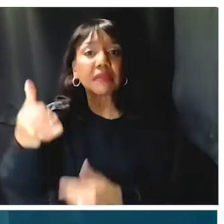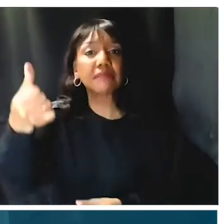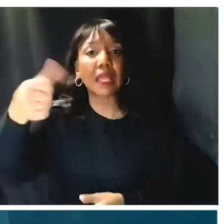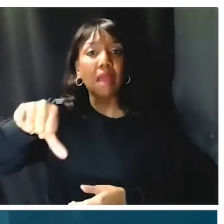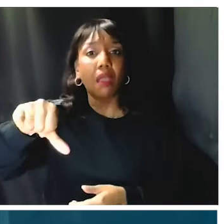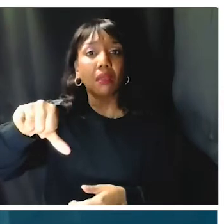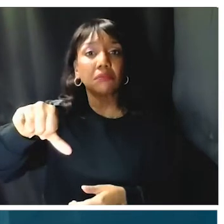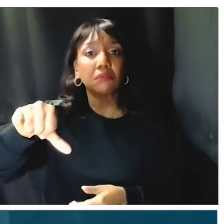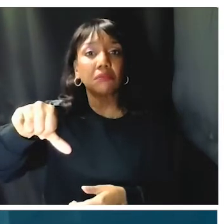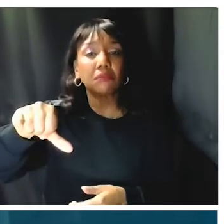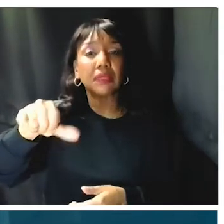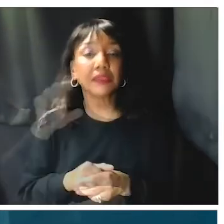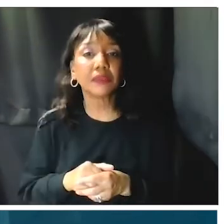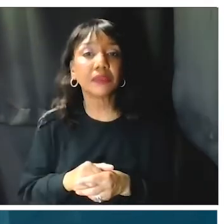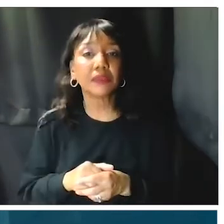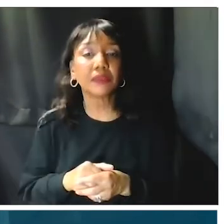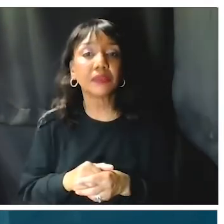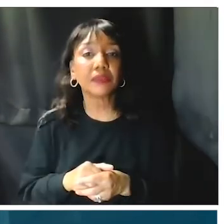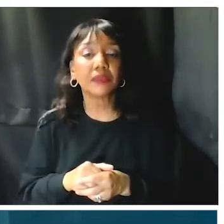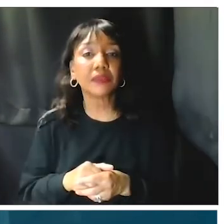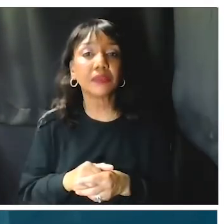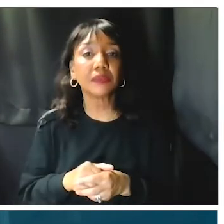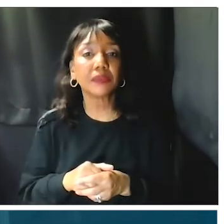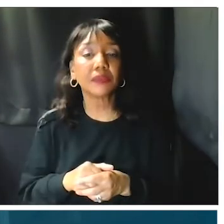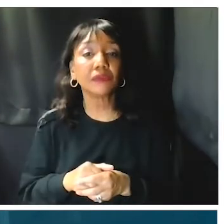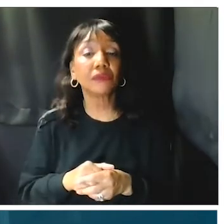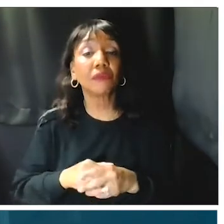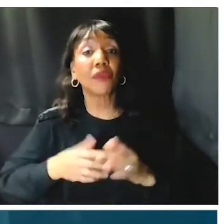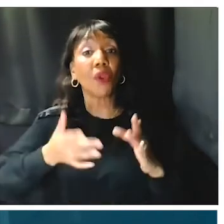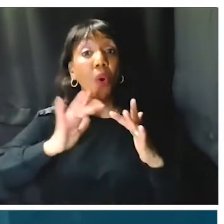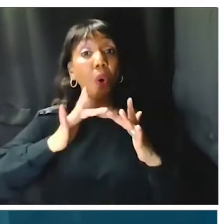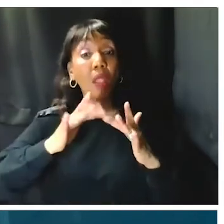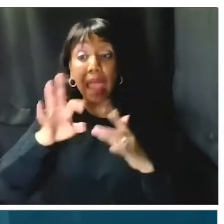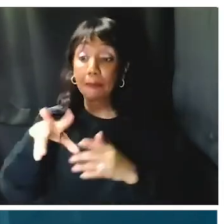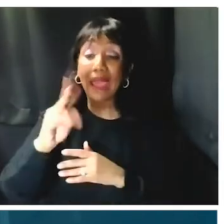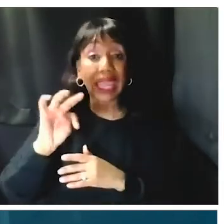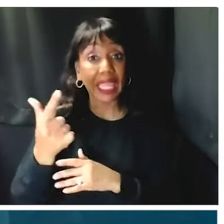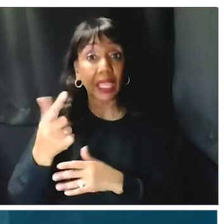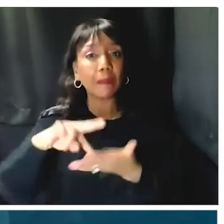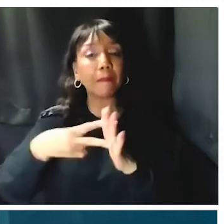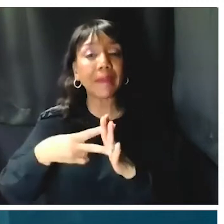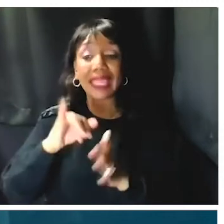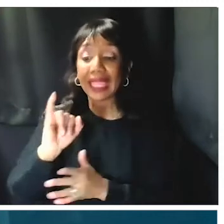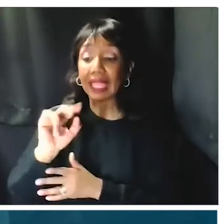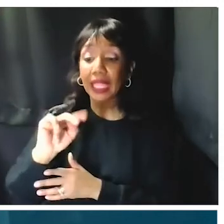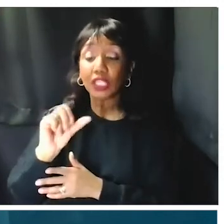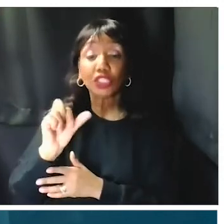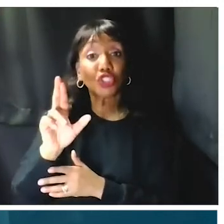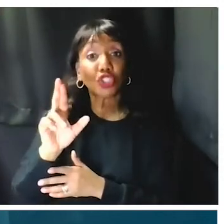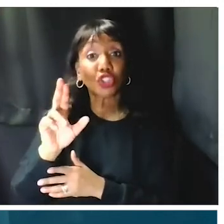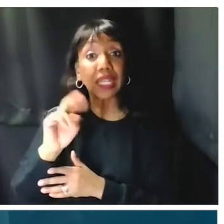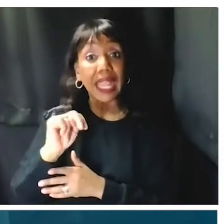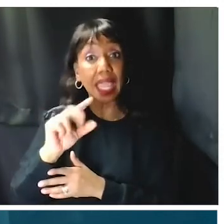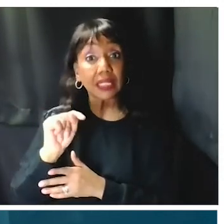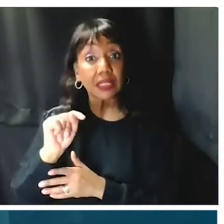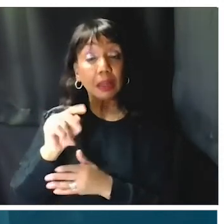payment, overdraft, and online banking appear as small graphics. Online banking, also known as internet banking or web